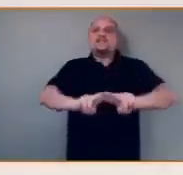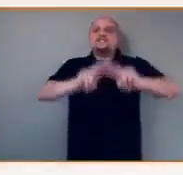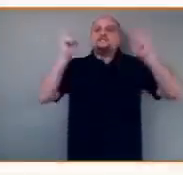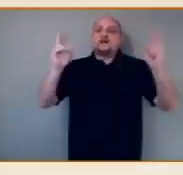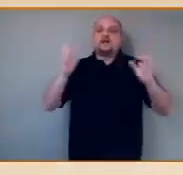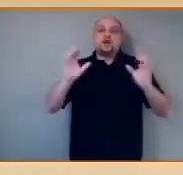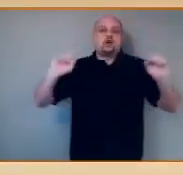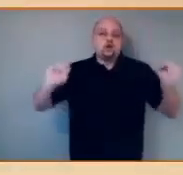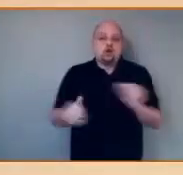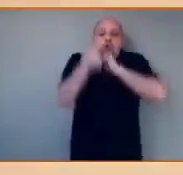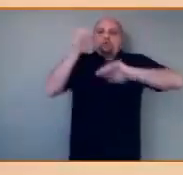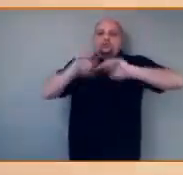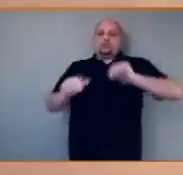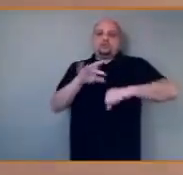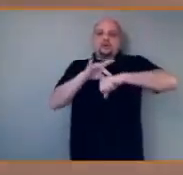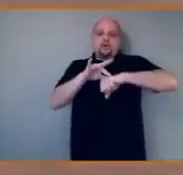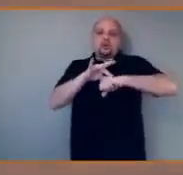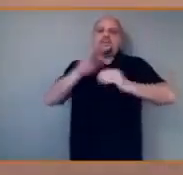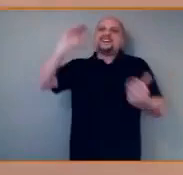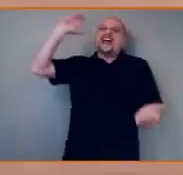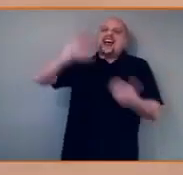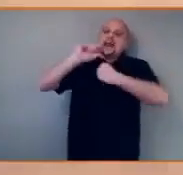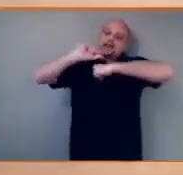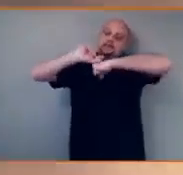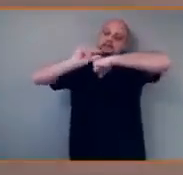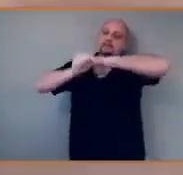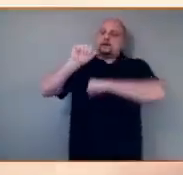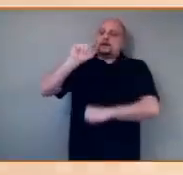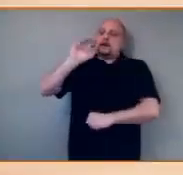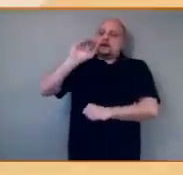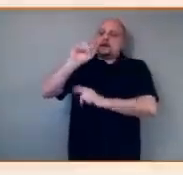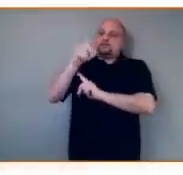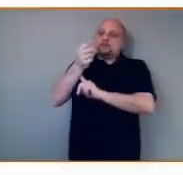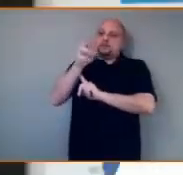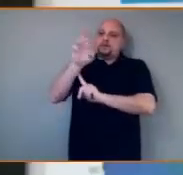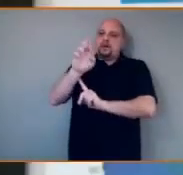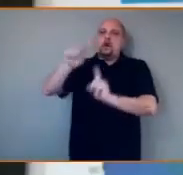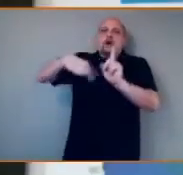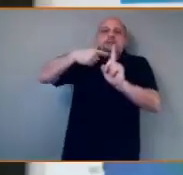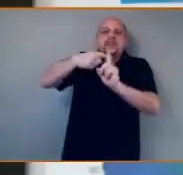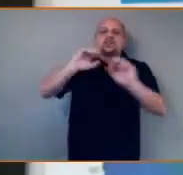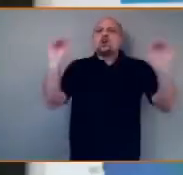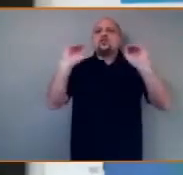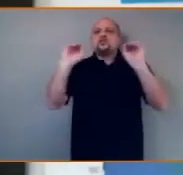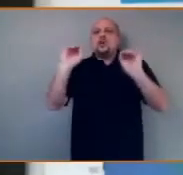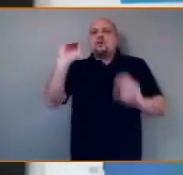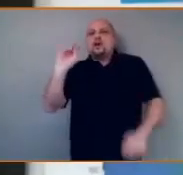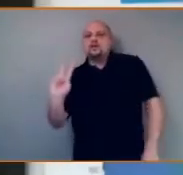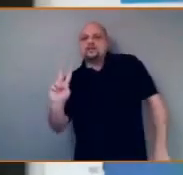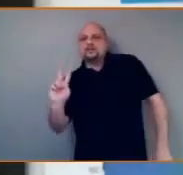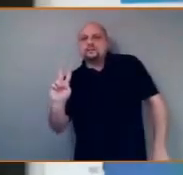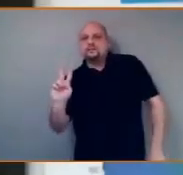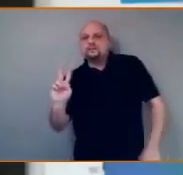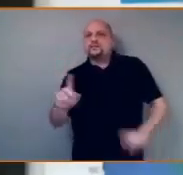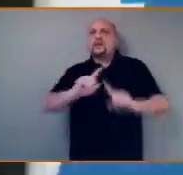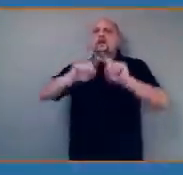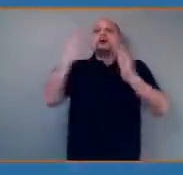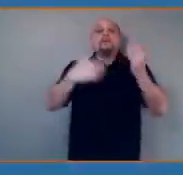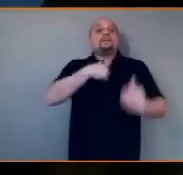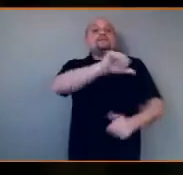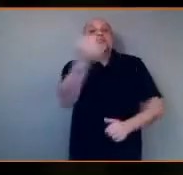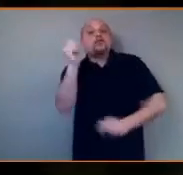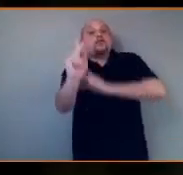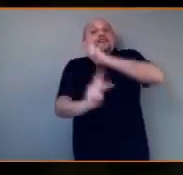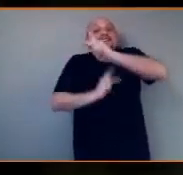100 times less atmosphere, and that atmosphere has hardly any oxygen. But there may be other forms of life that could have